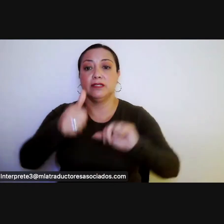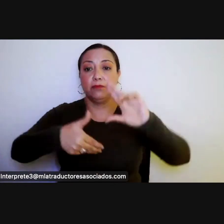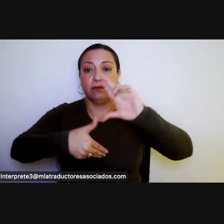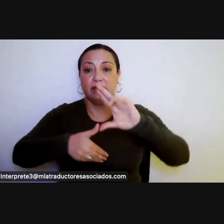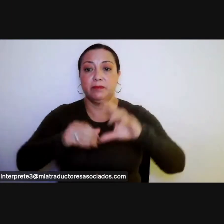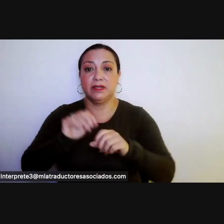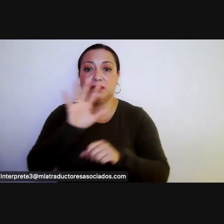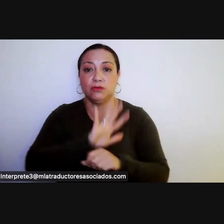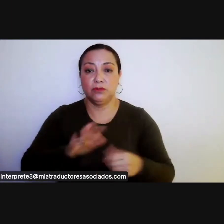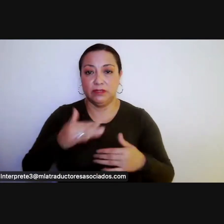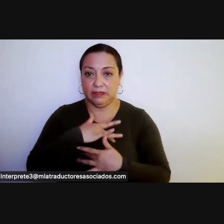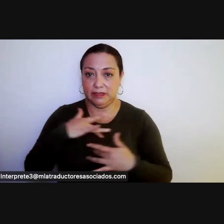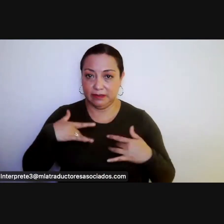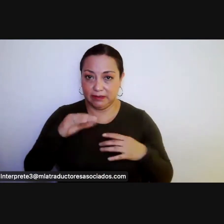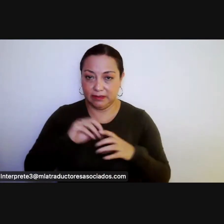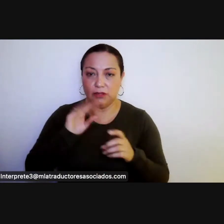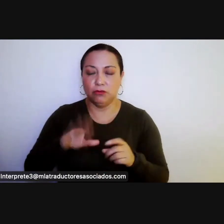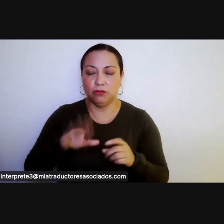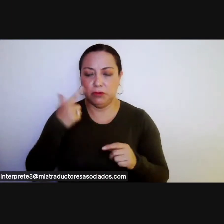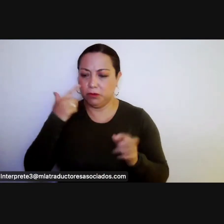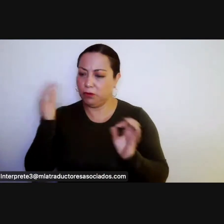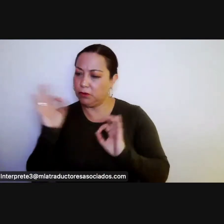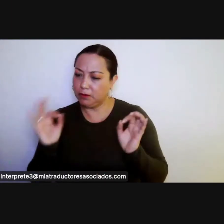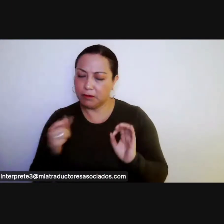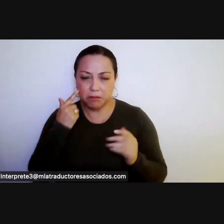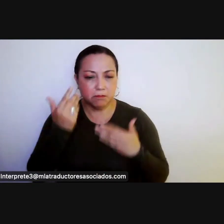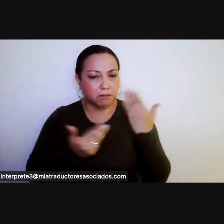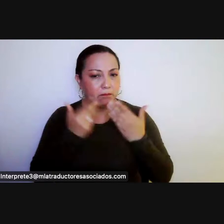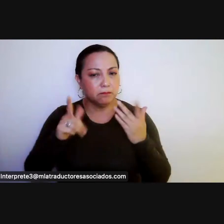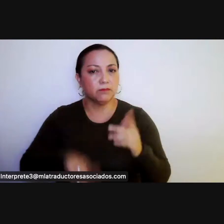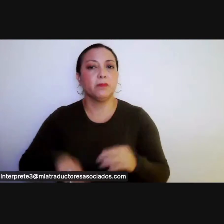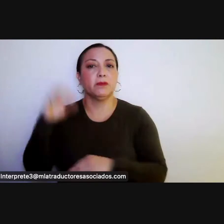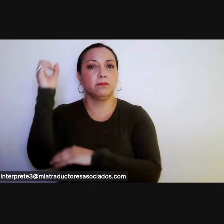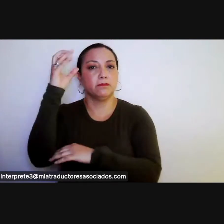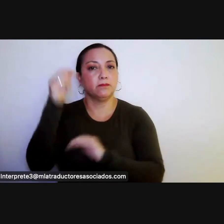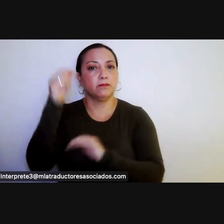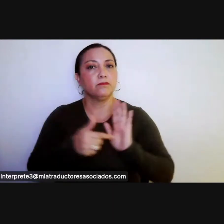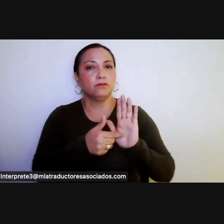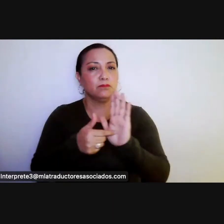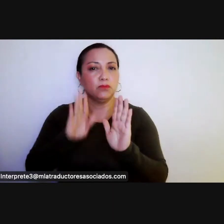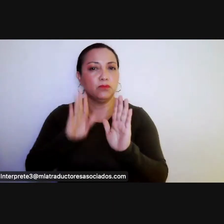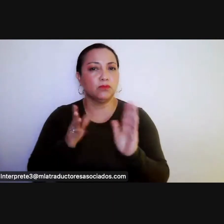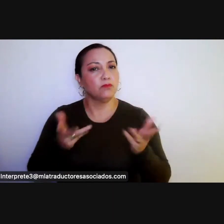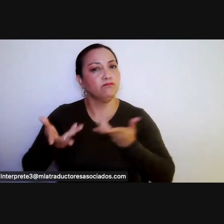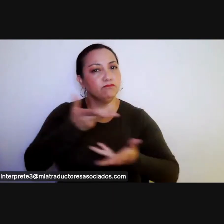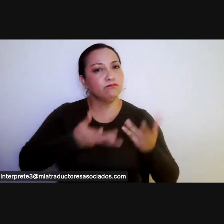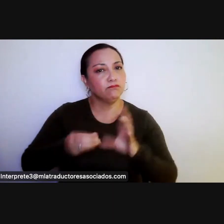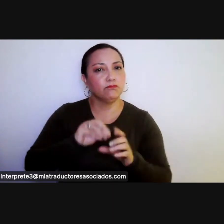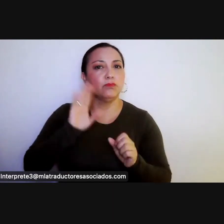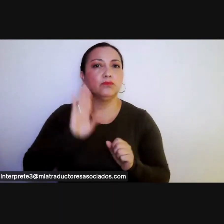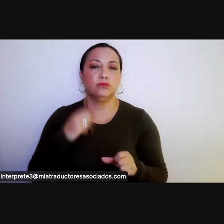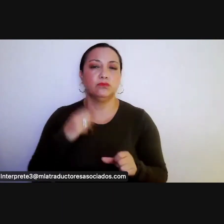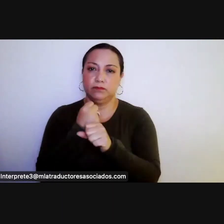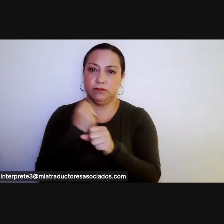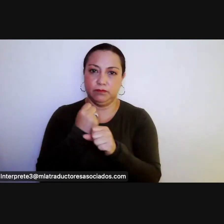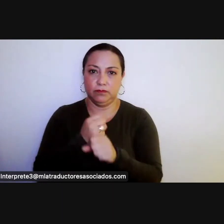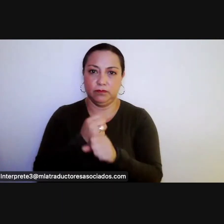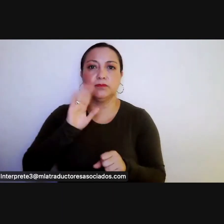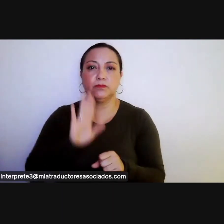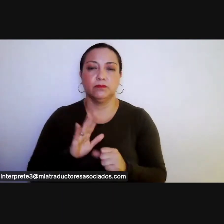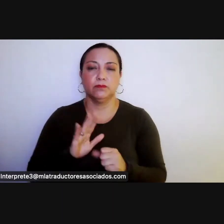have PAHO to organize and to place you all in a